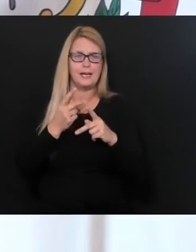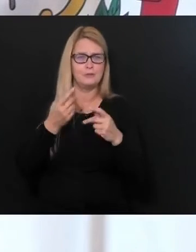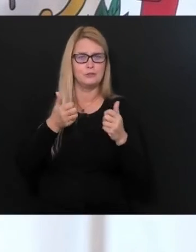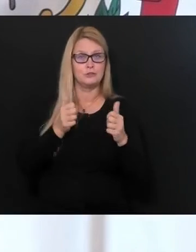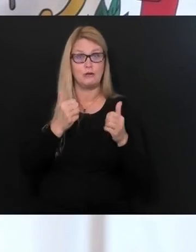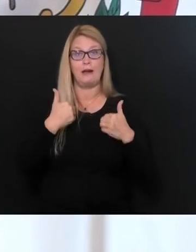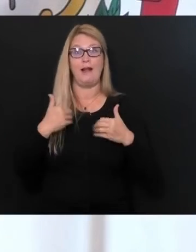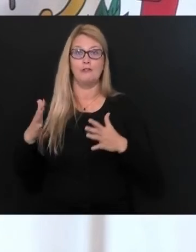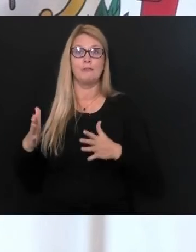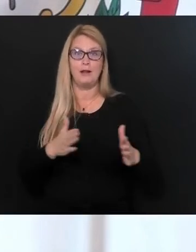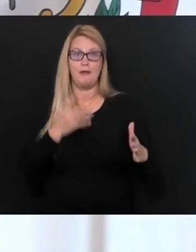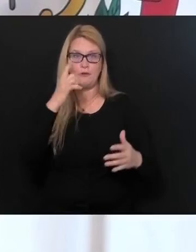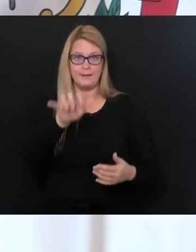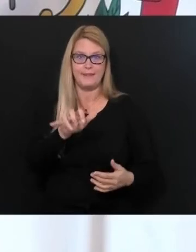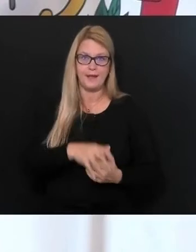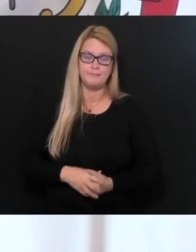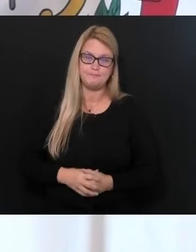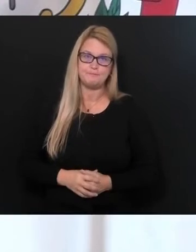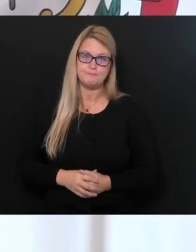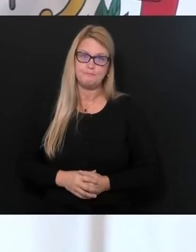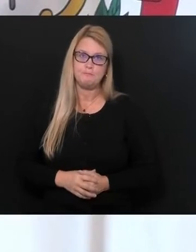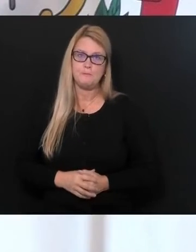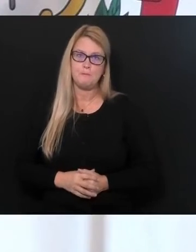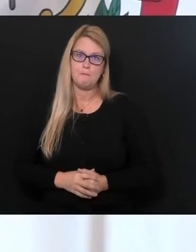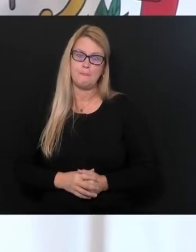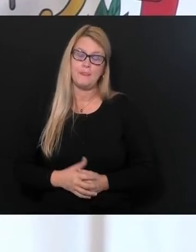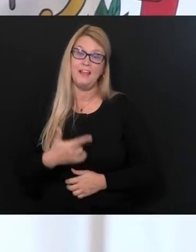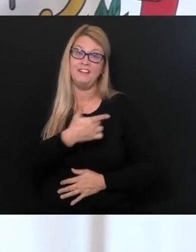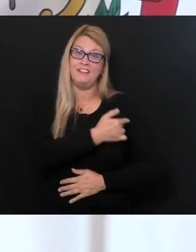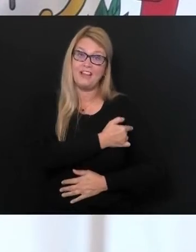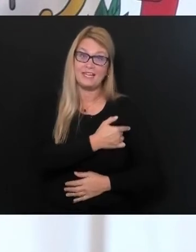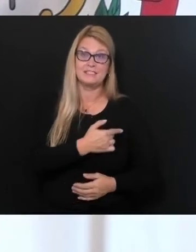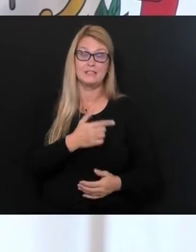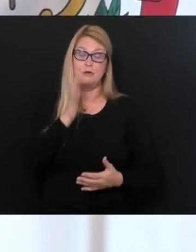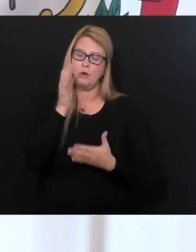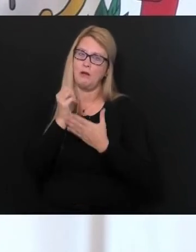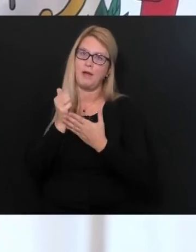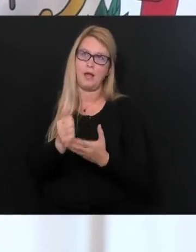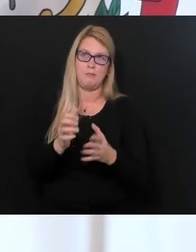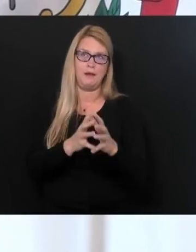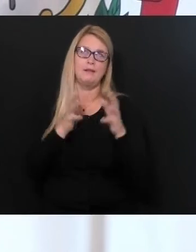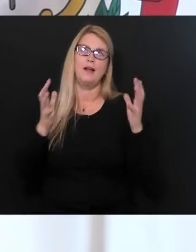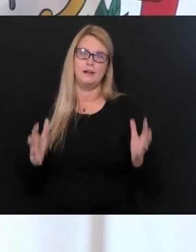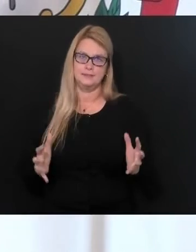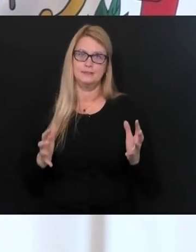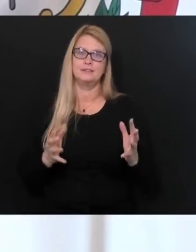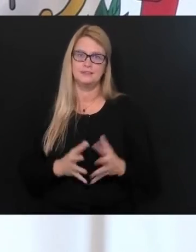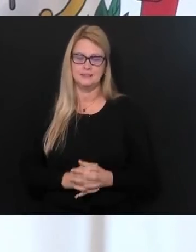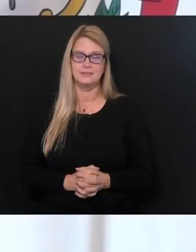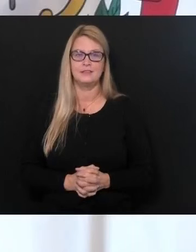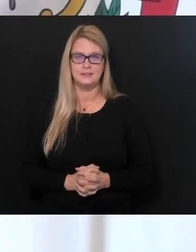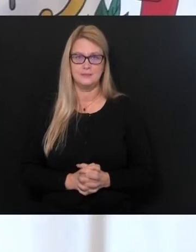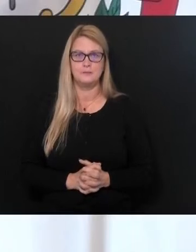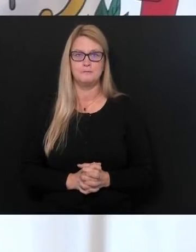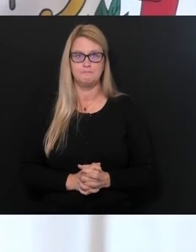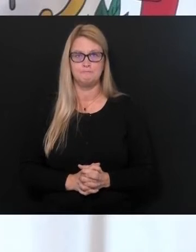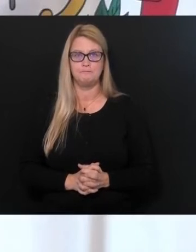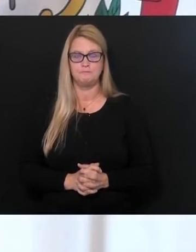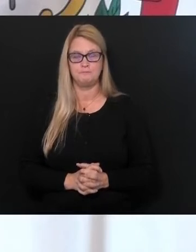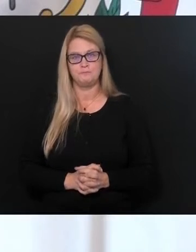And the vaccines, no question, going to help in the biggest ways, but we need to